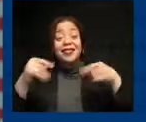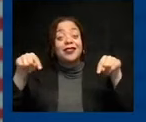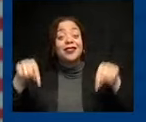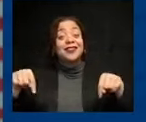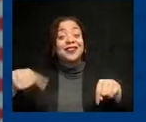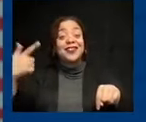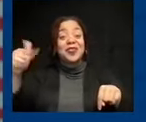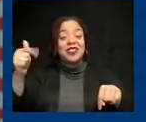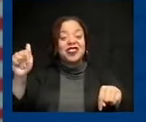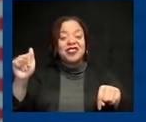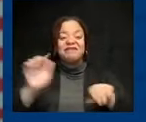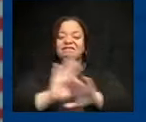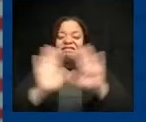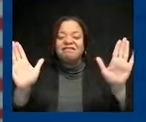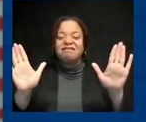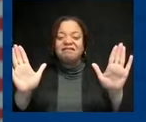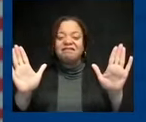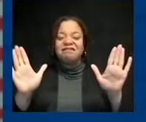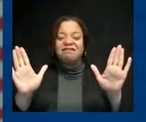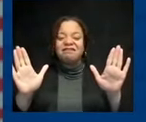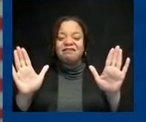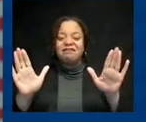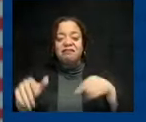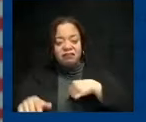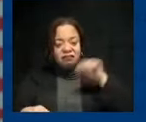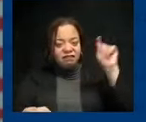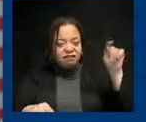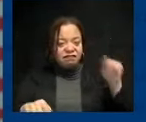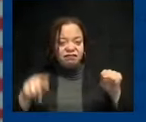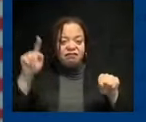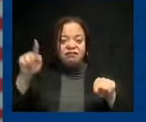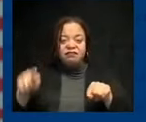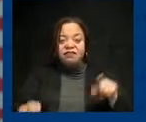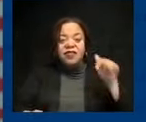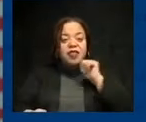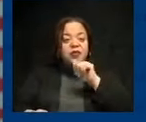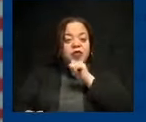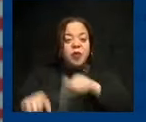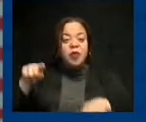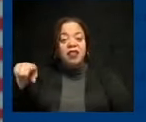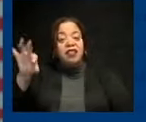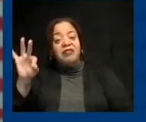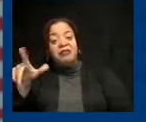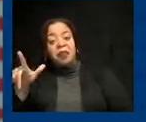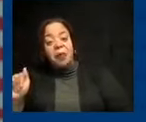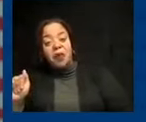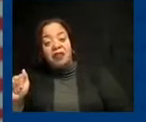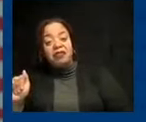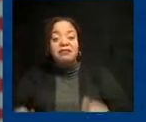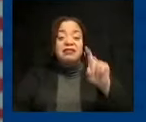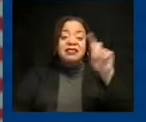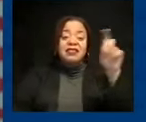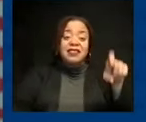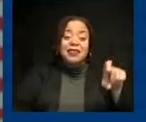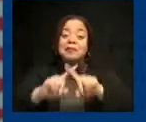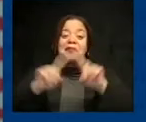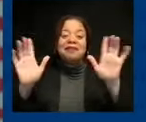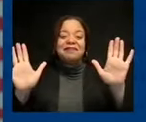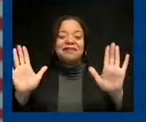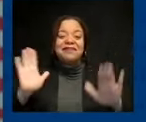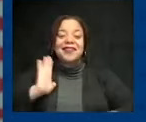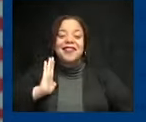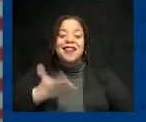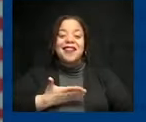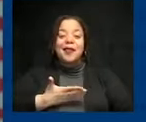bills in Arizona, Florida, and Texas. But our hero, Congressman John Lewis, taught us